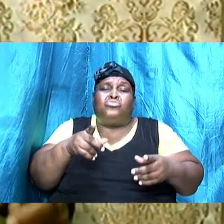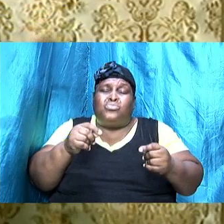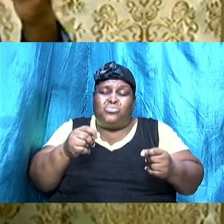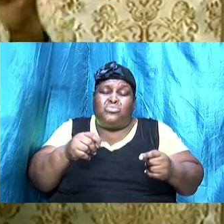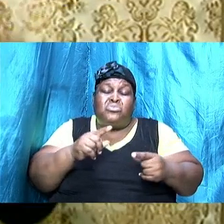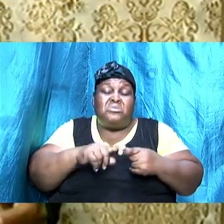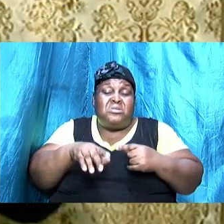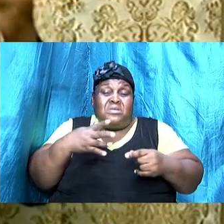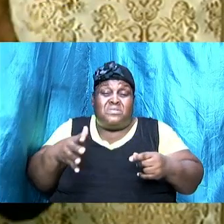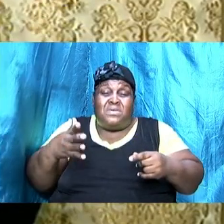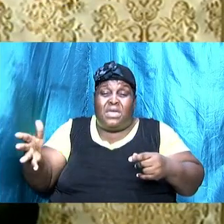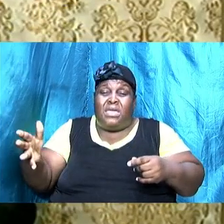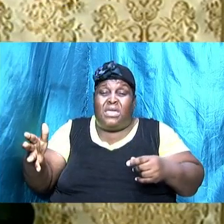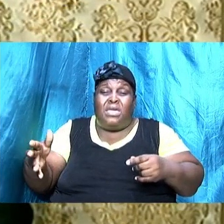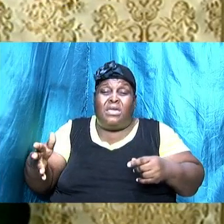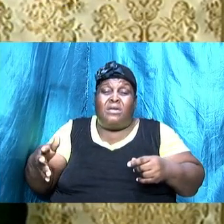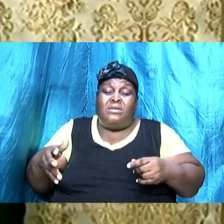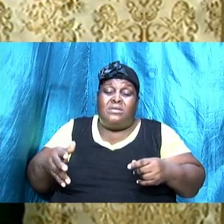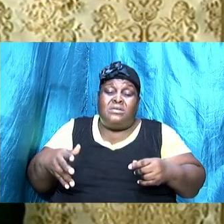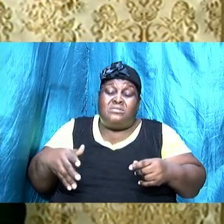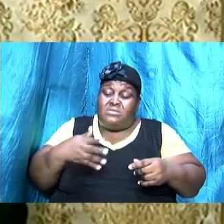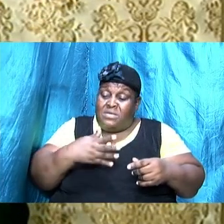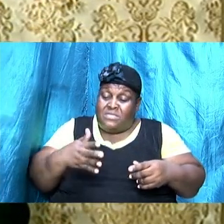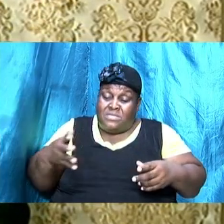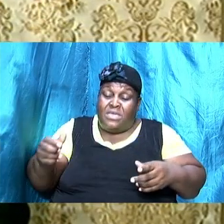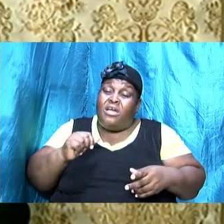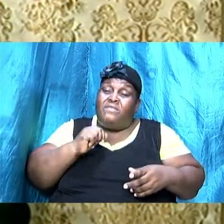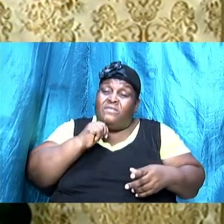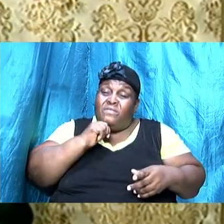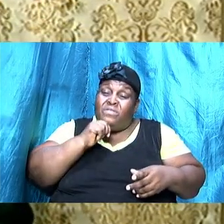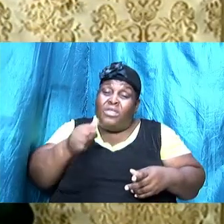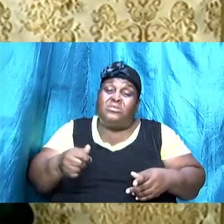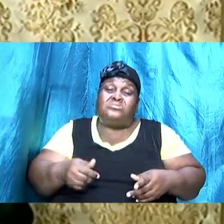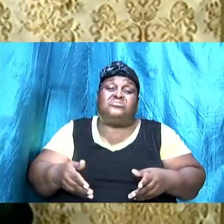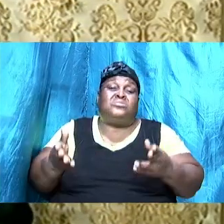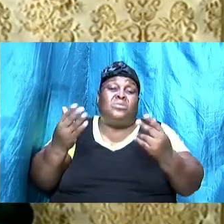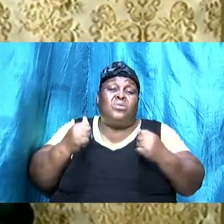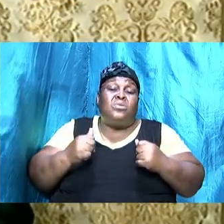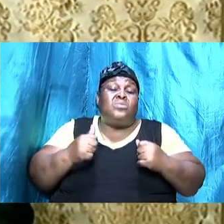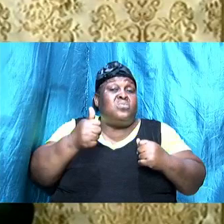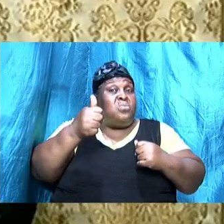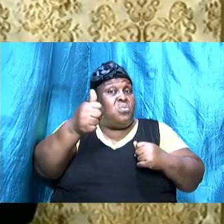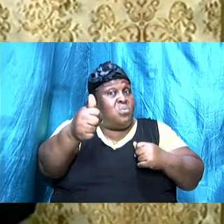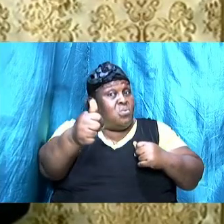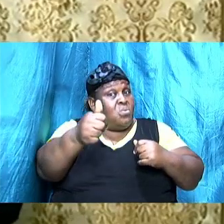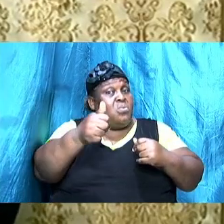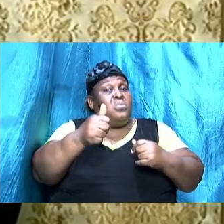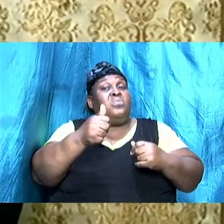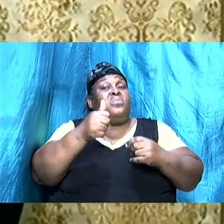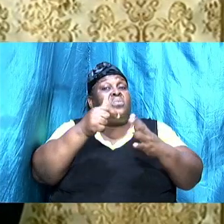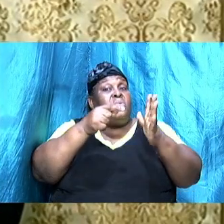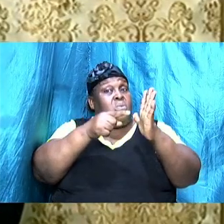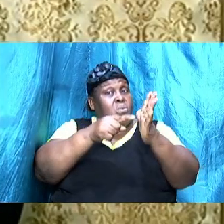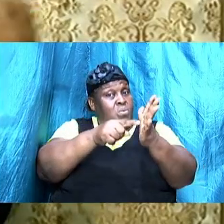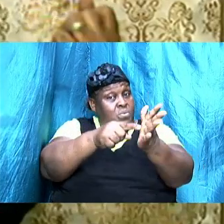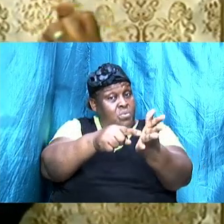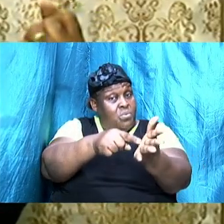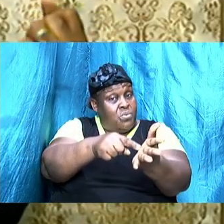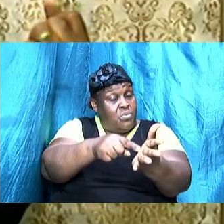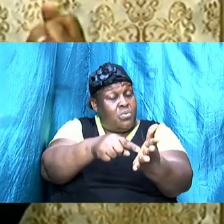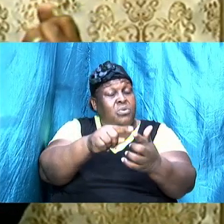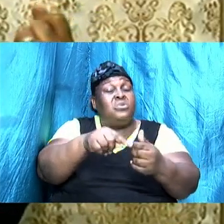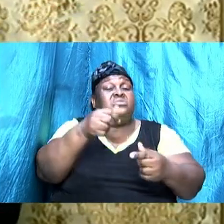a state of disrepair, you owe it to yourselves to sit down